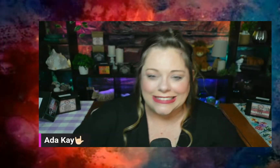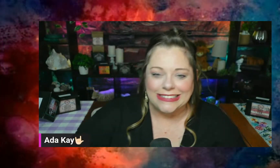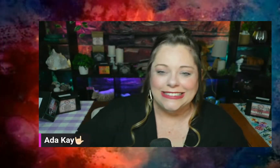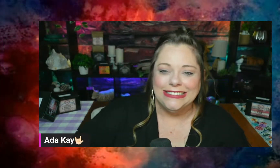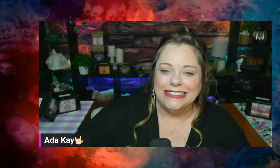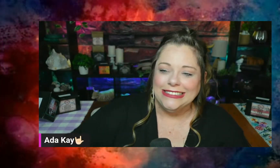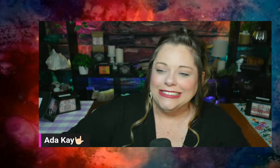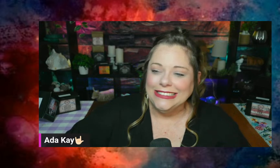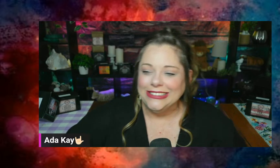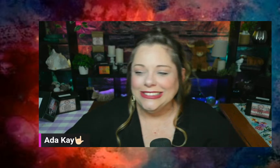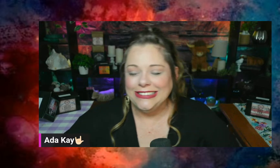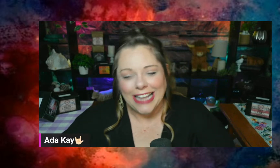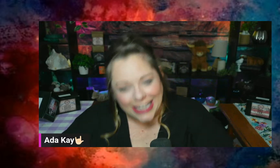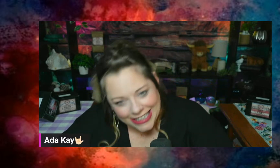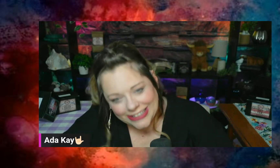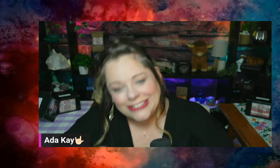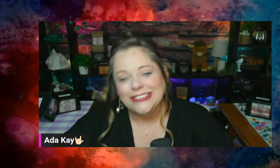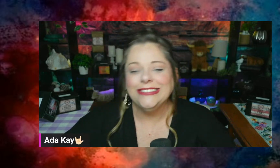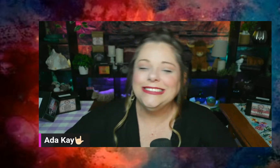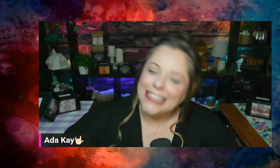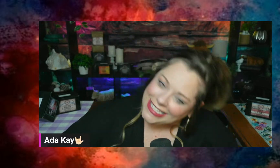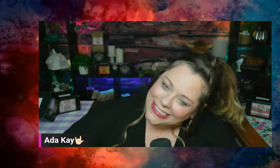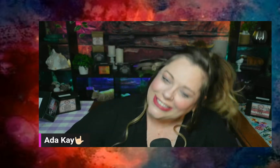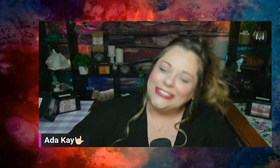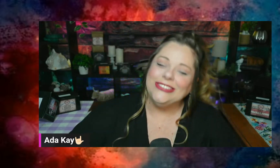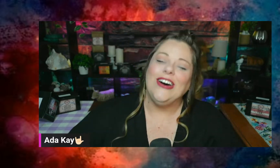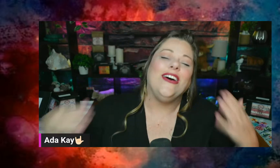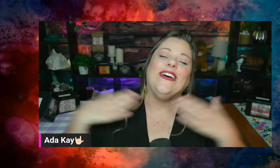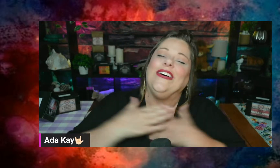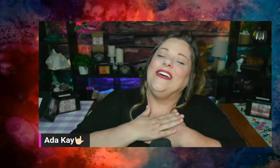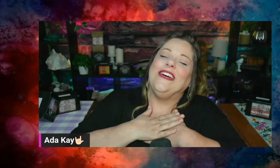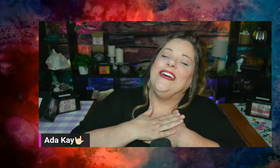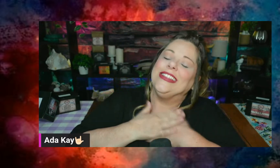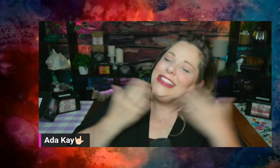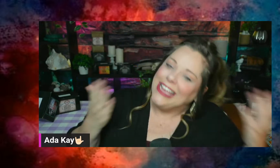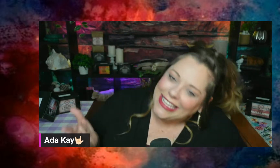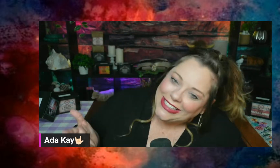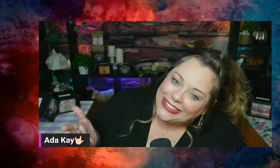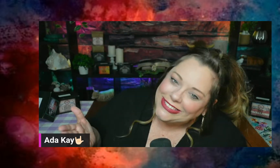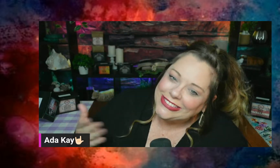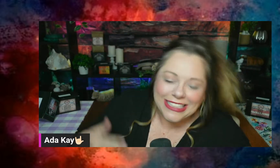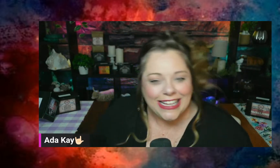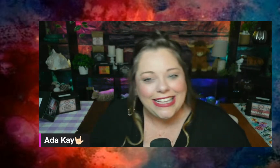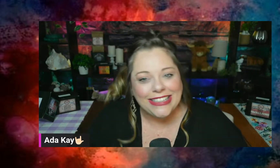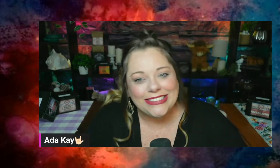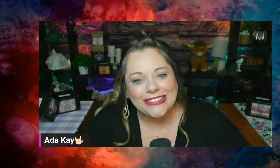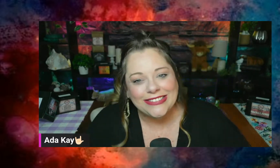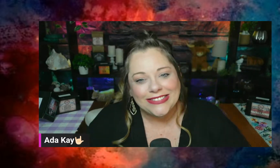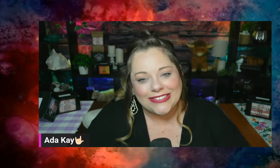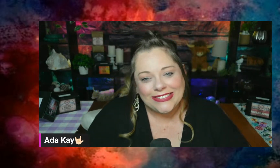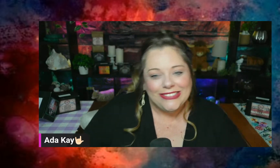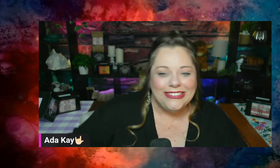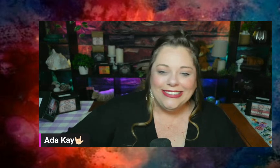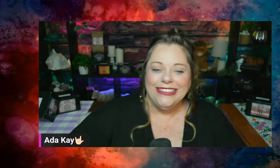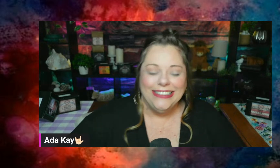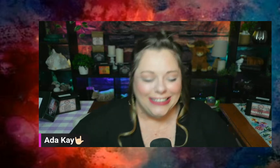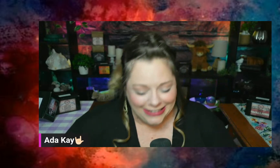it! Thank you! Thank you! Oh, thank you! Thank you!